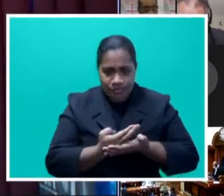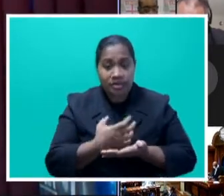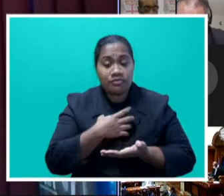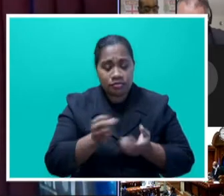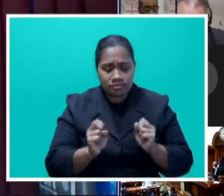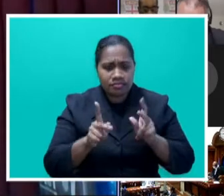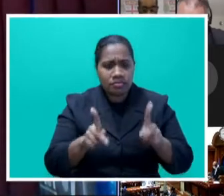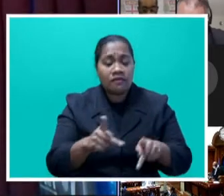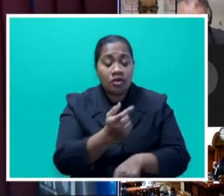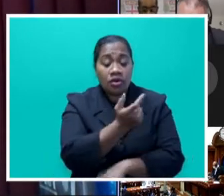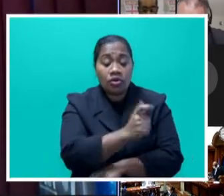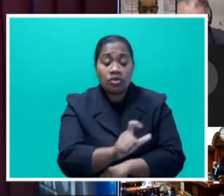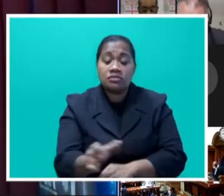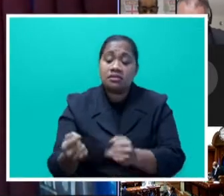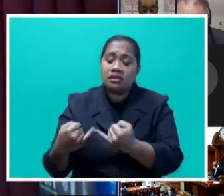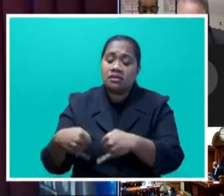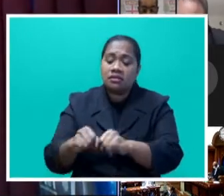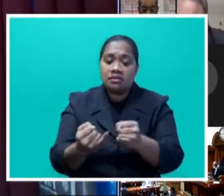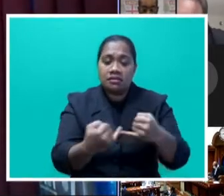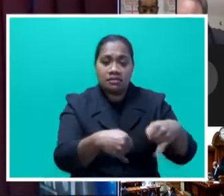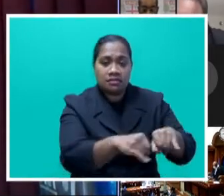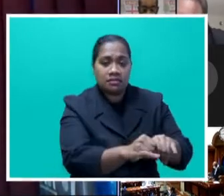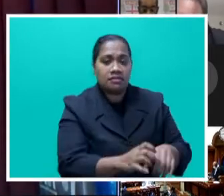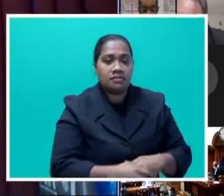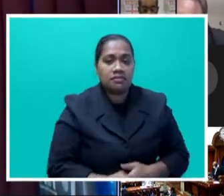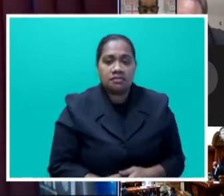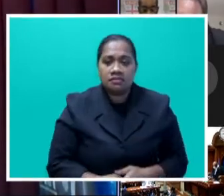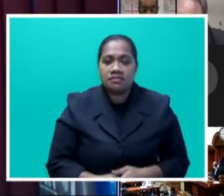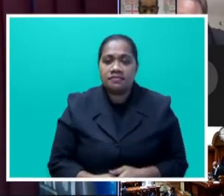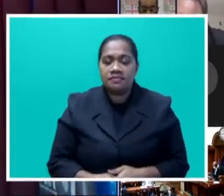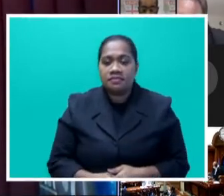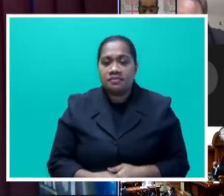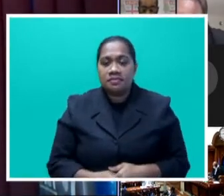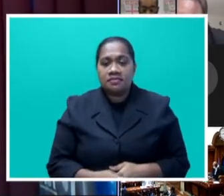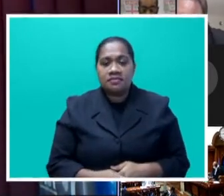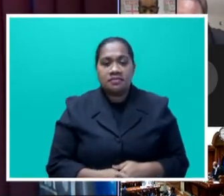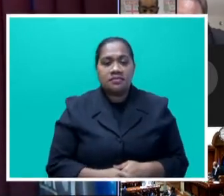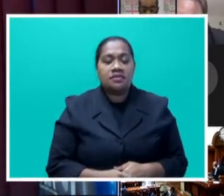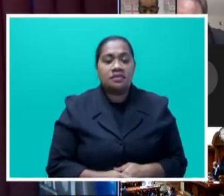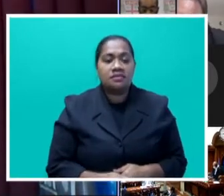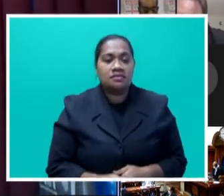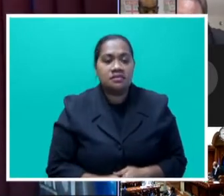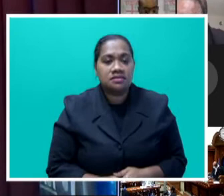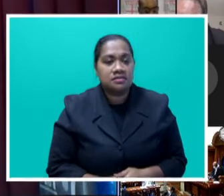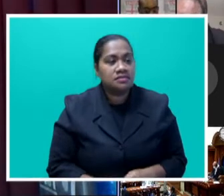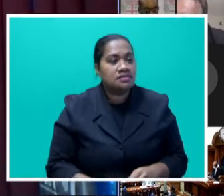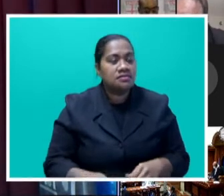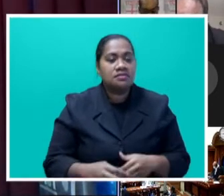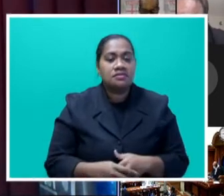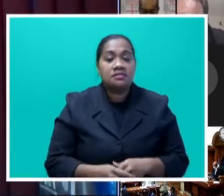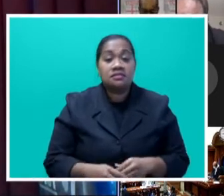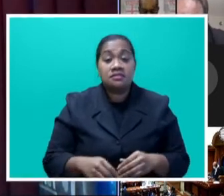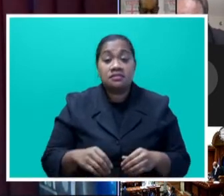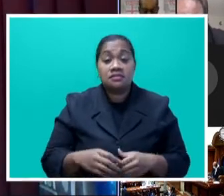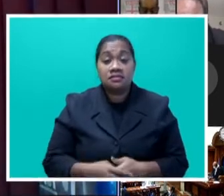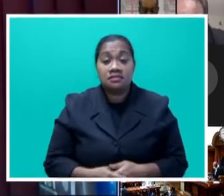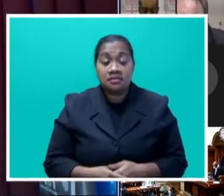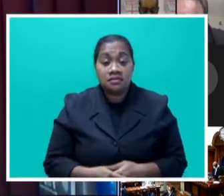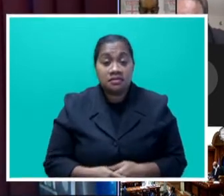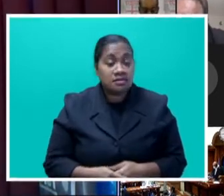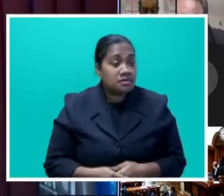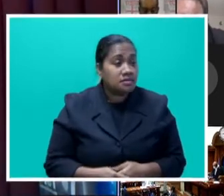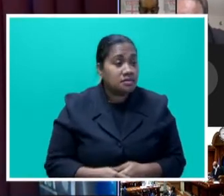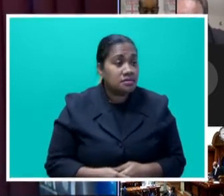and maritime communities. Thirdly, encourage community entrepreneurship and the use of